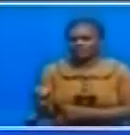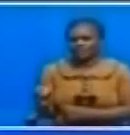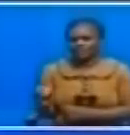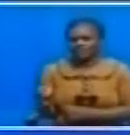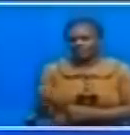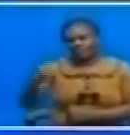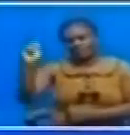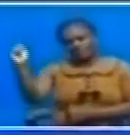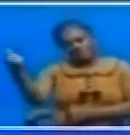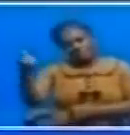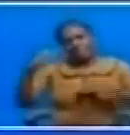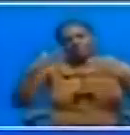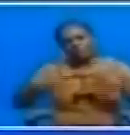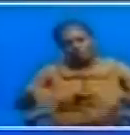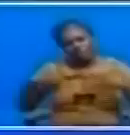Fellow Kenyans,